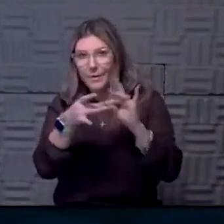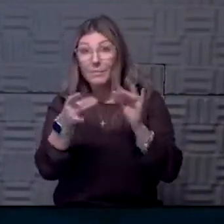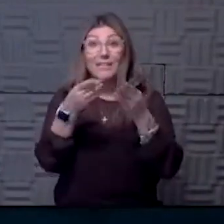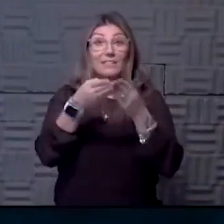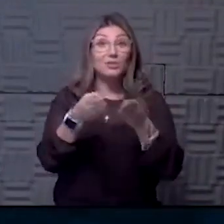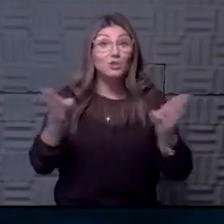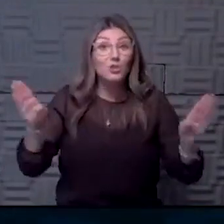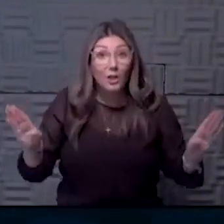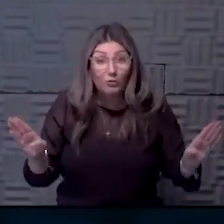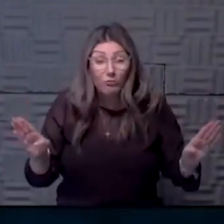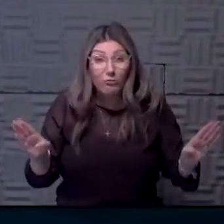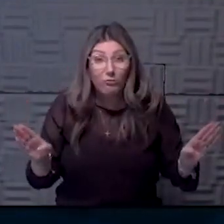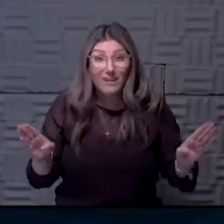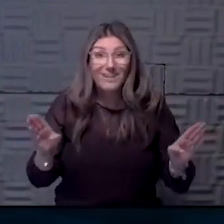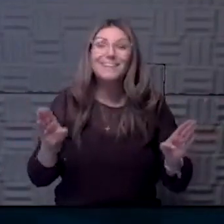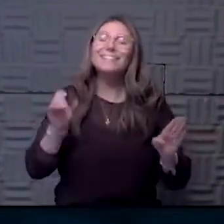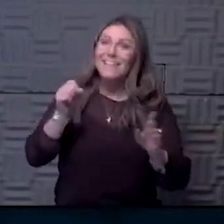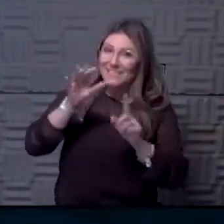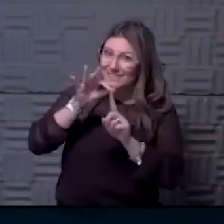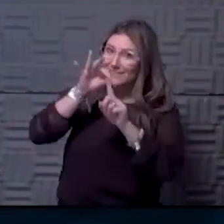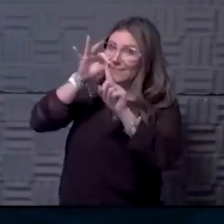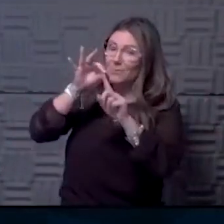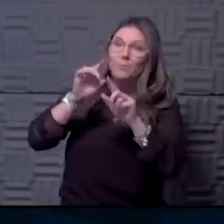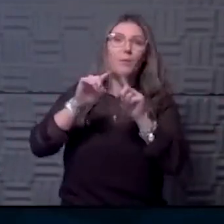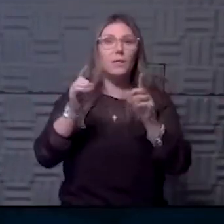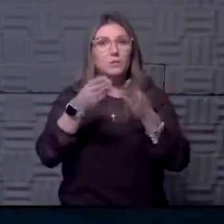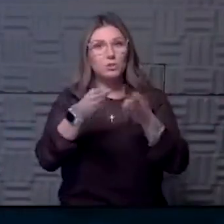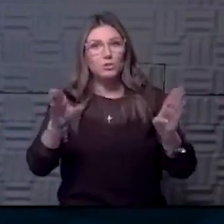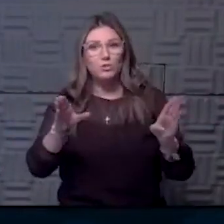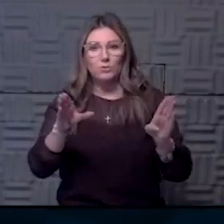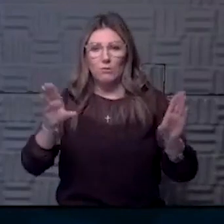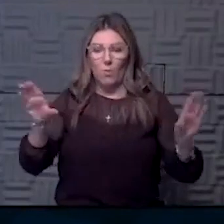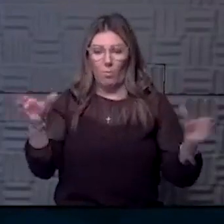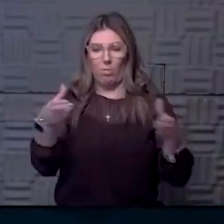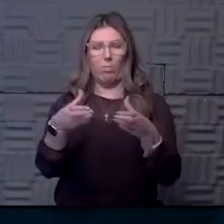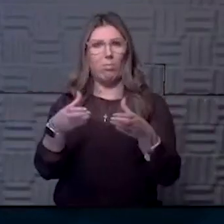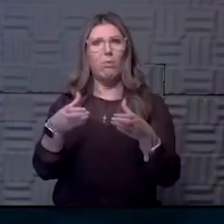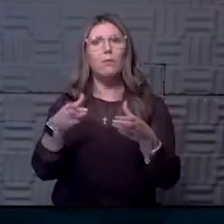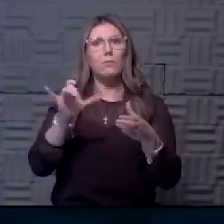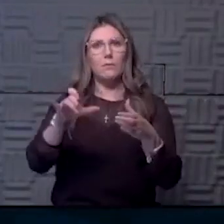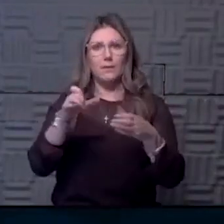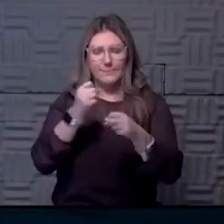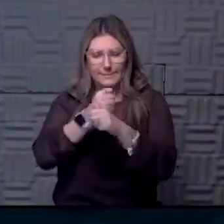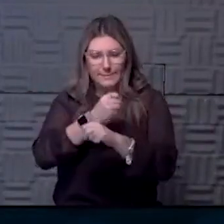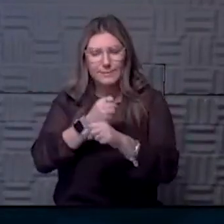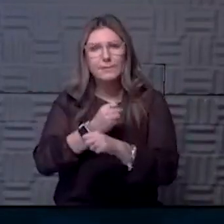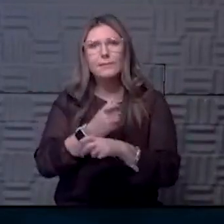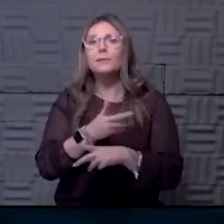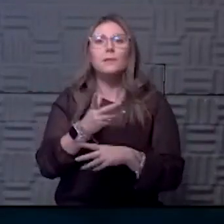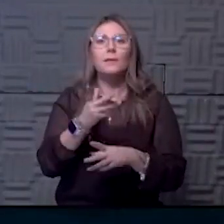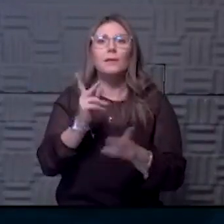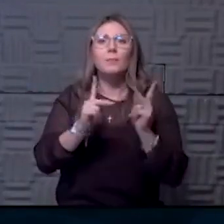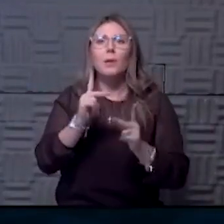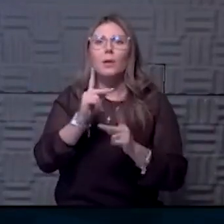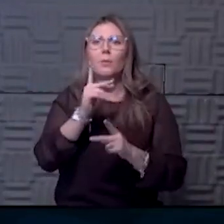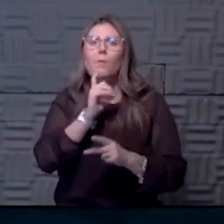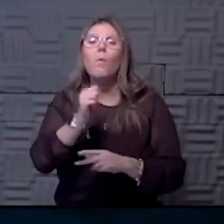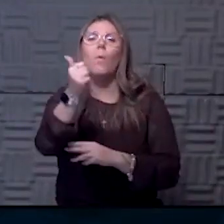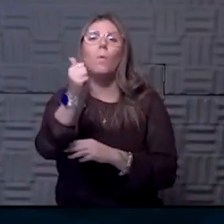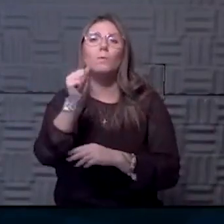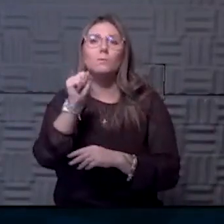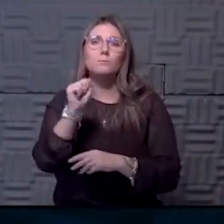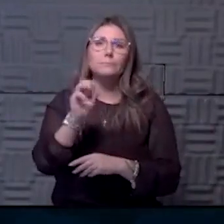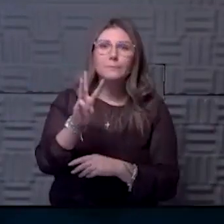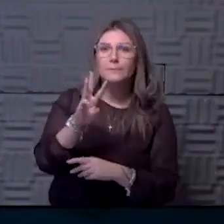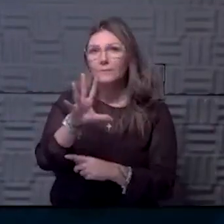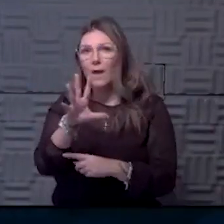general, knowing there'll be some exceptions, but in general, that population statistics being what they are, that those who are over 65 in nursing homes will